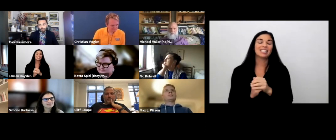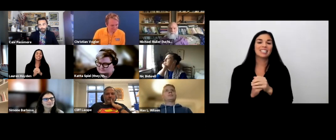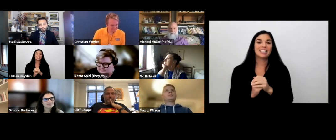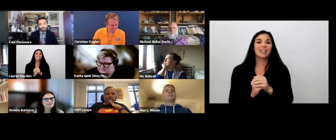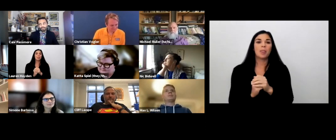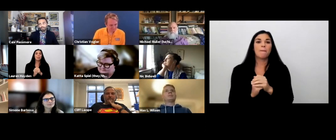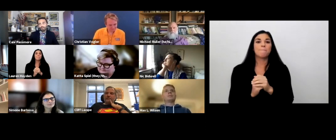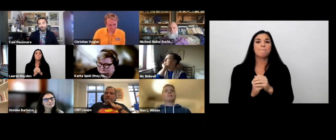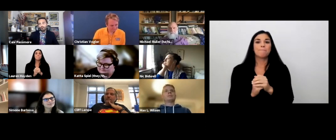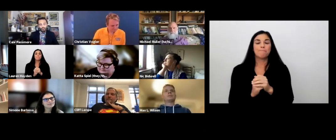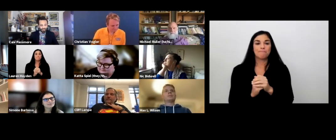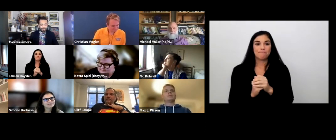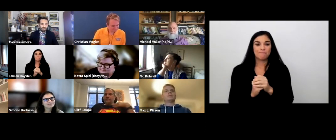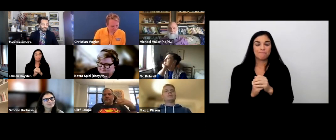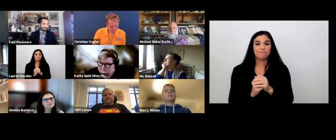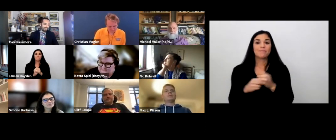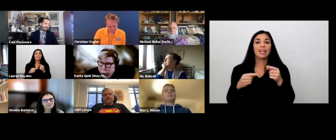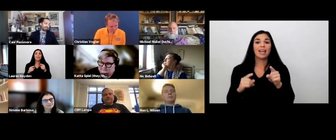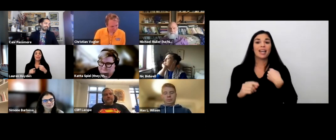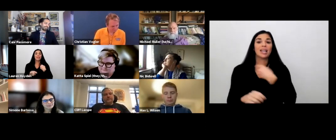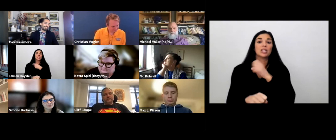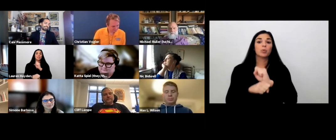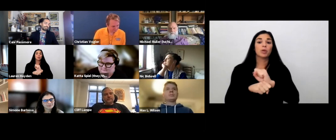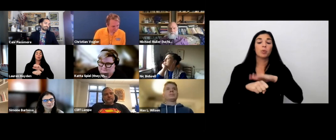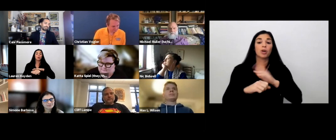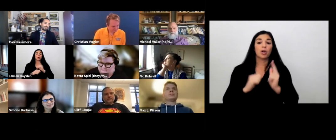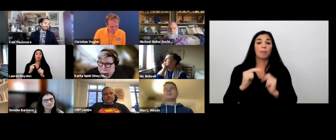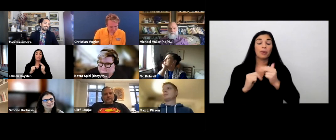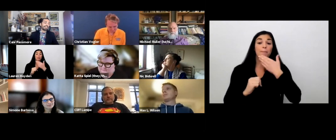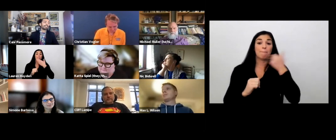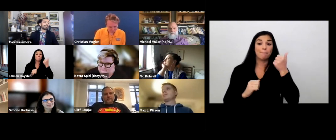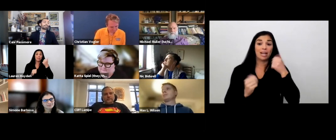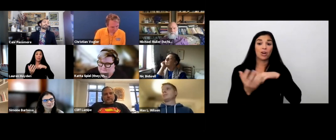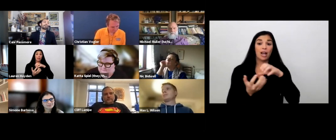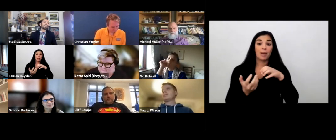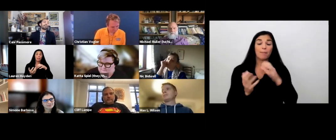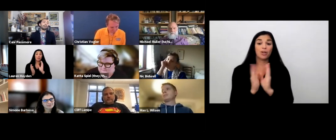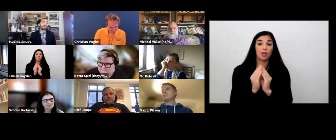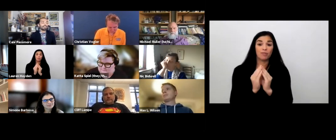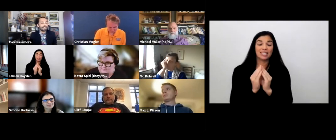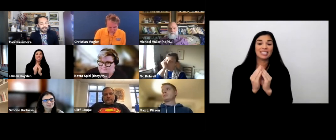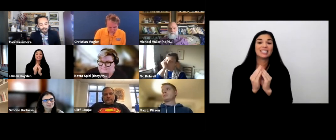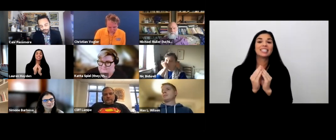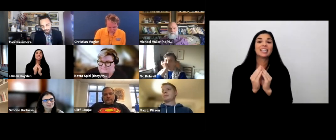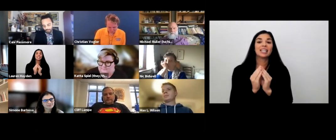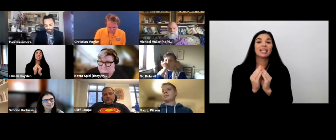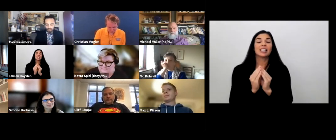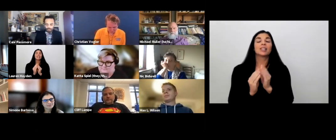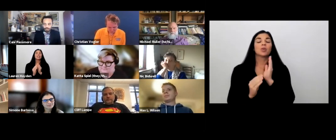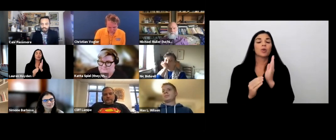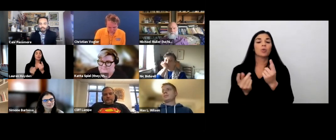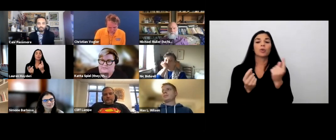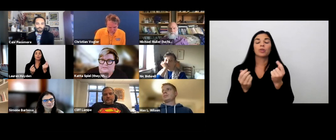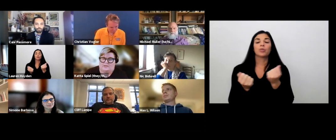As we work on building better hybrid conferences, the EC at least will do everything that they can to